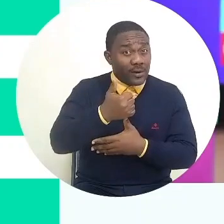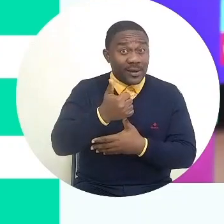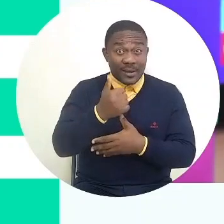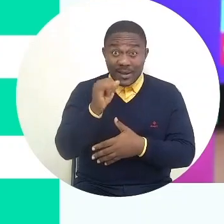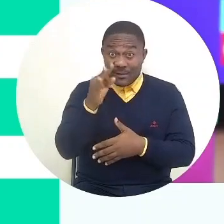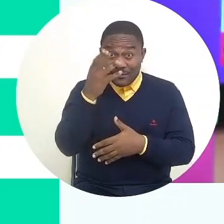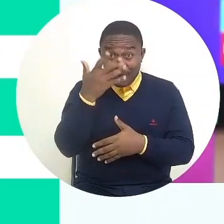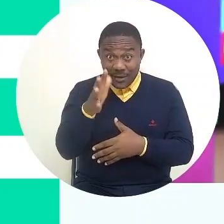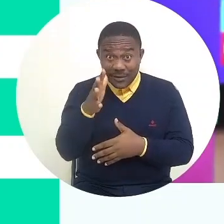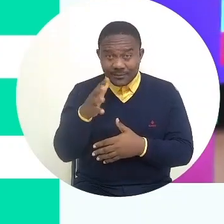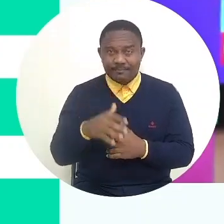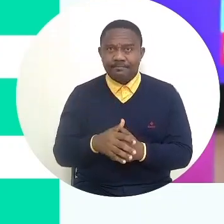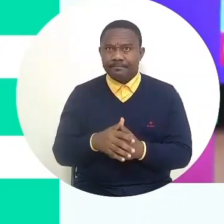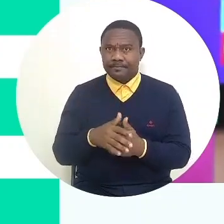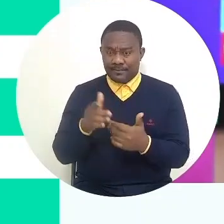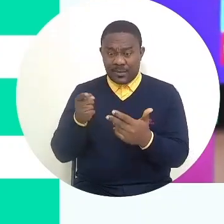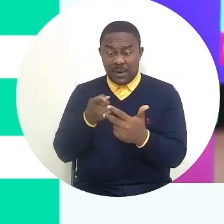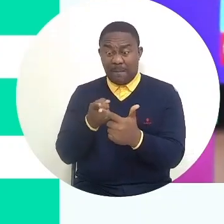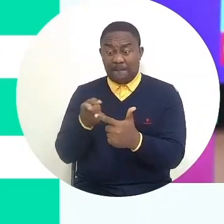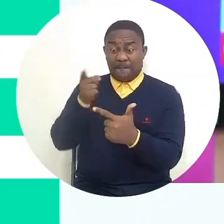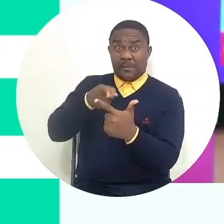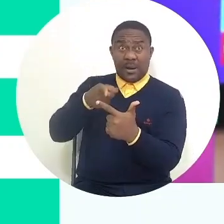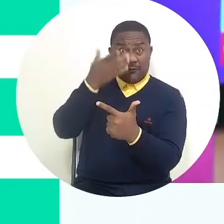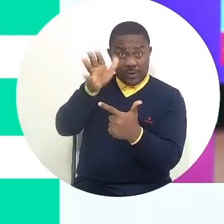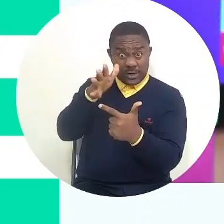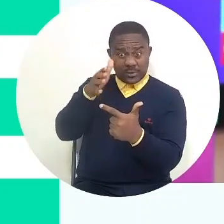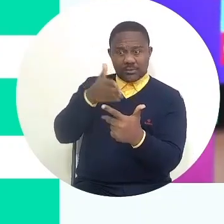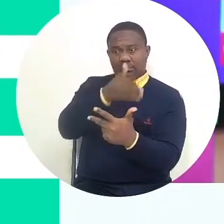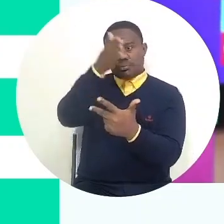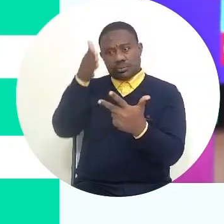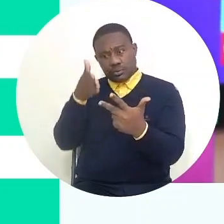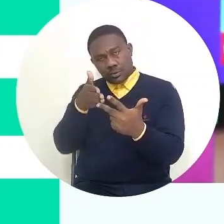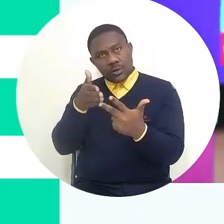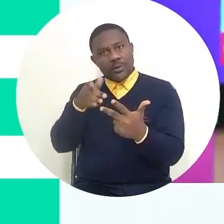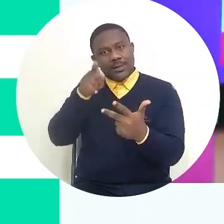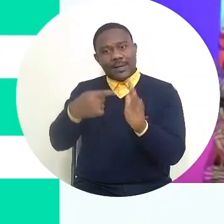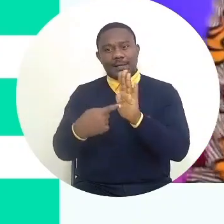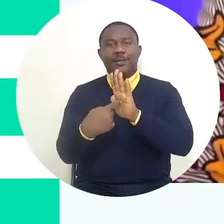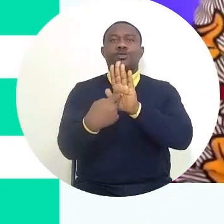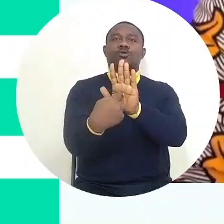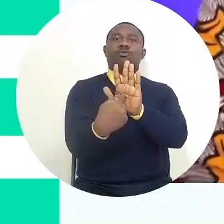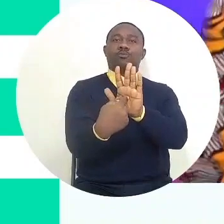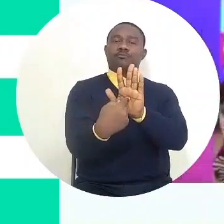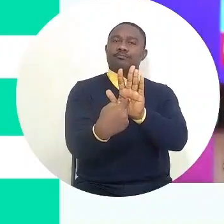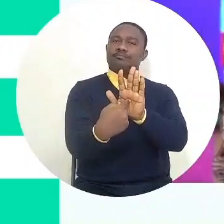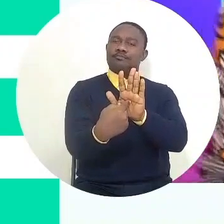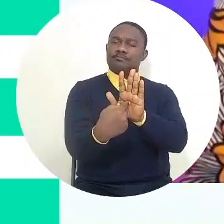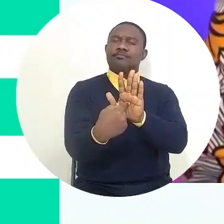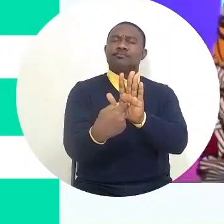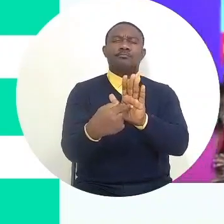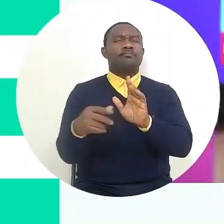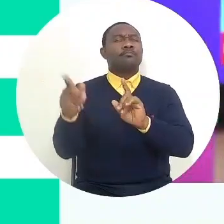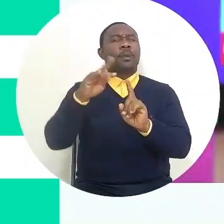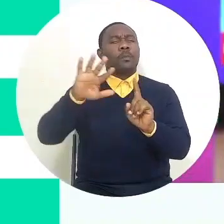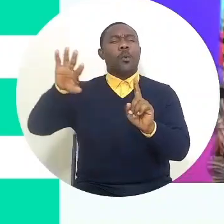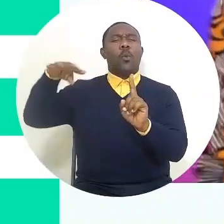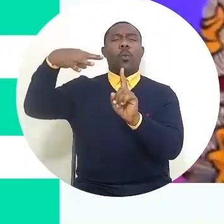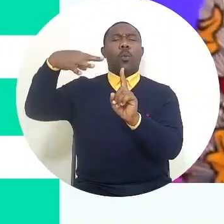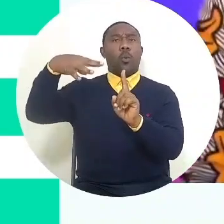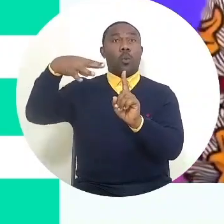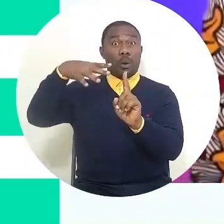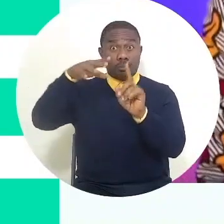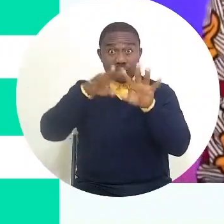you do the second phase, the process of polishing yourself, then you need visibility to stand out. Now they can see you, they can hear you,